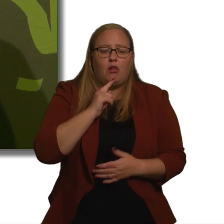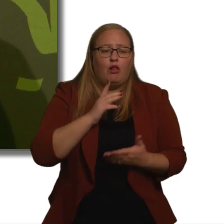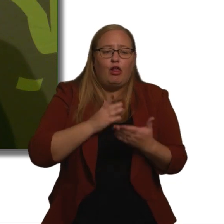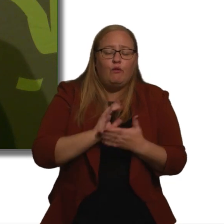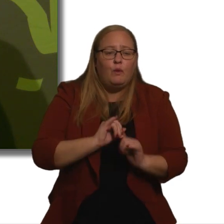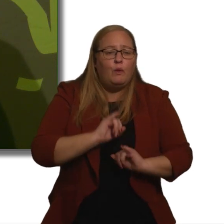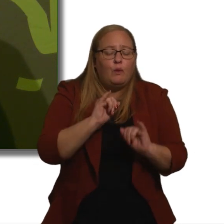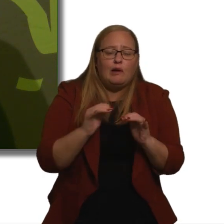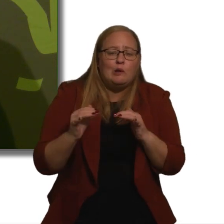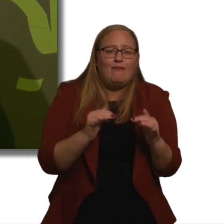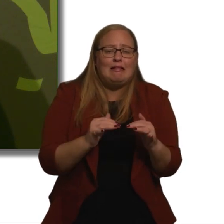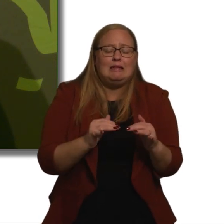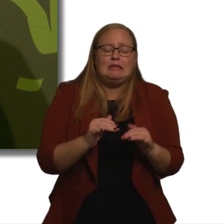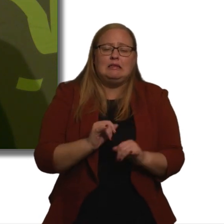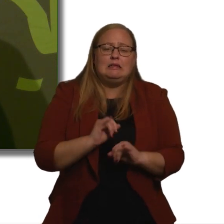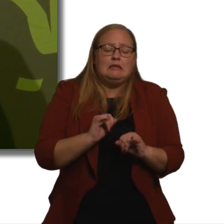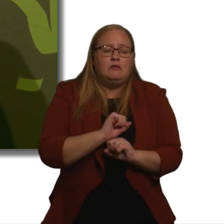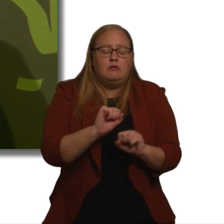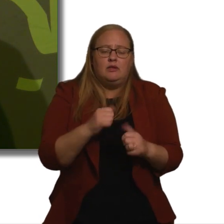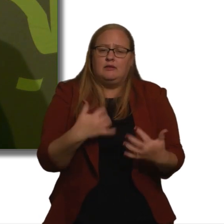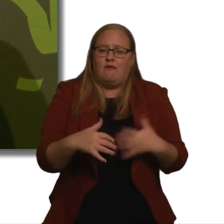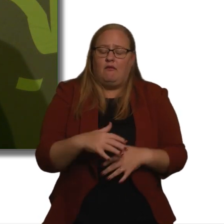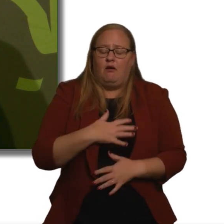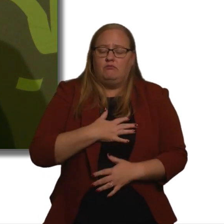and experiencing suffering around the world.